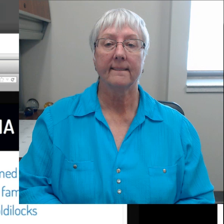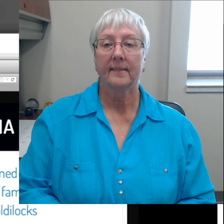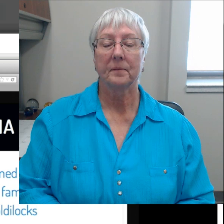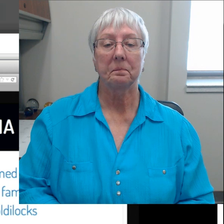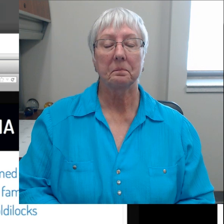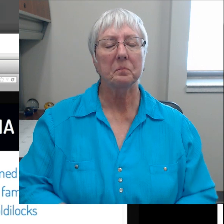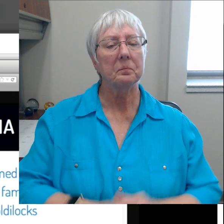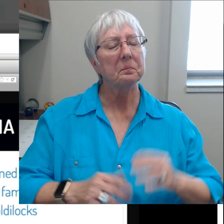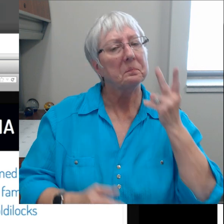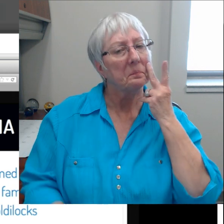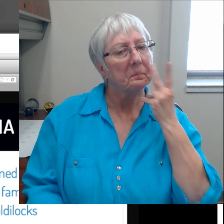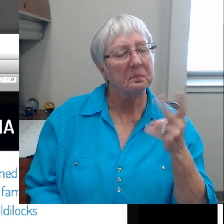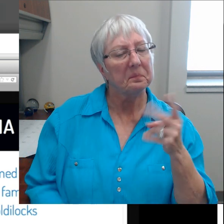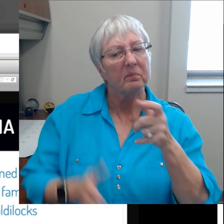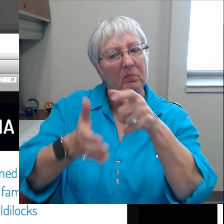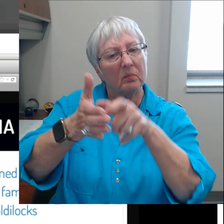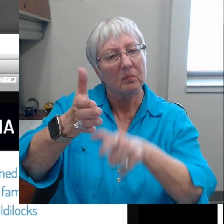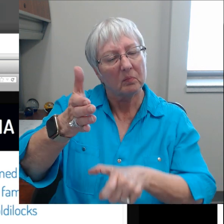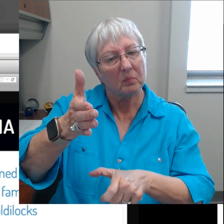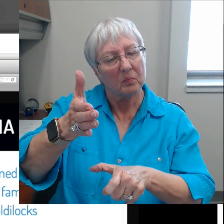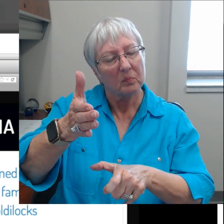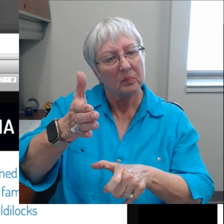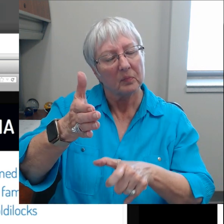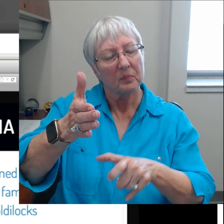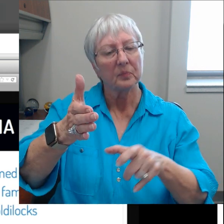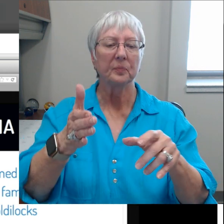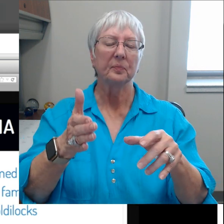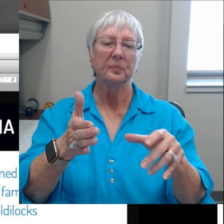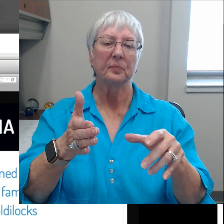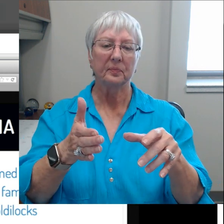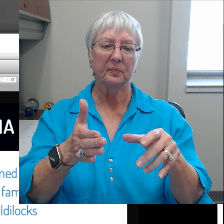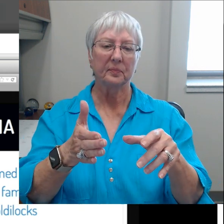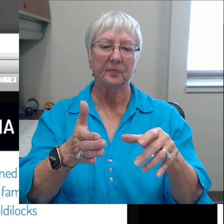you can see our article has now been contained to only